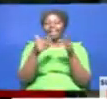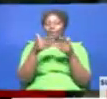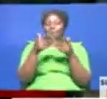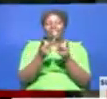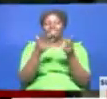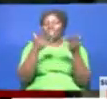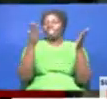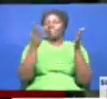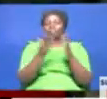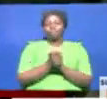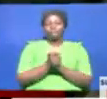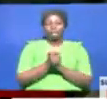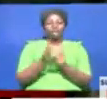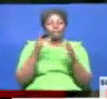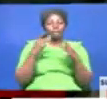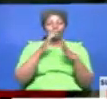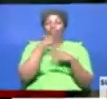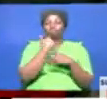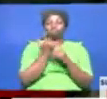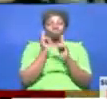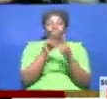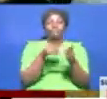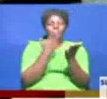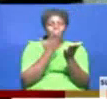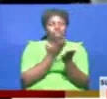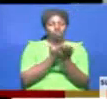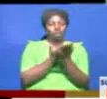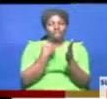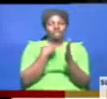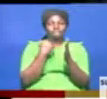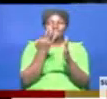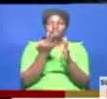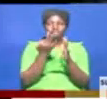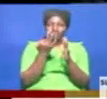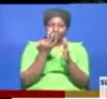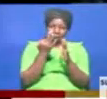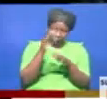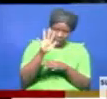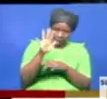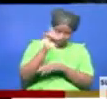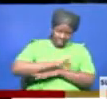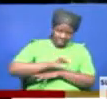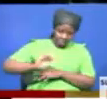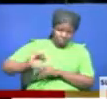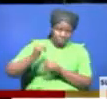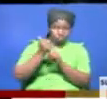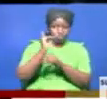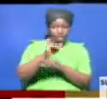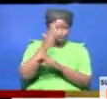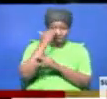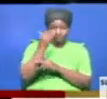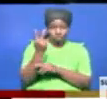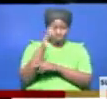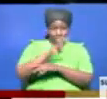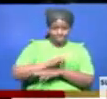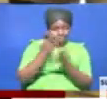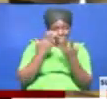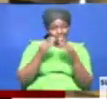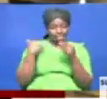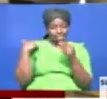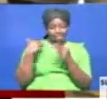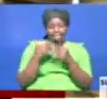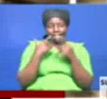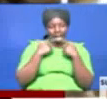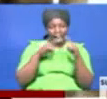want to petition the presidential results have 5 days left to do so, as 2 days have already lapsed since the announcement of the results